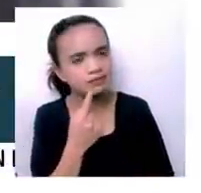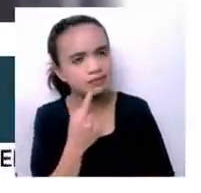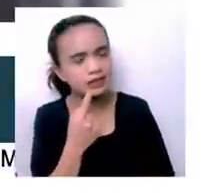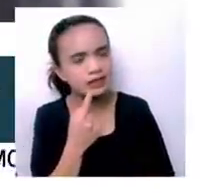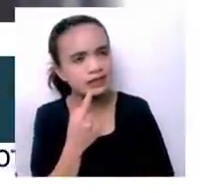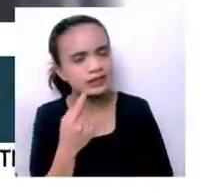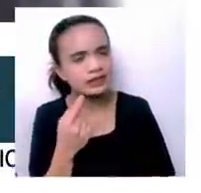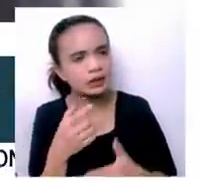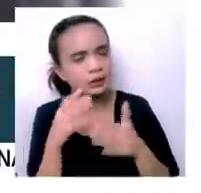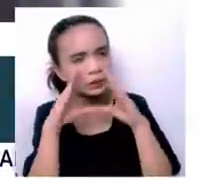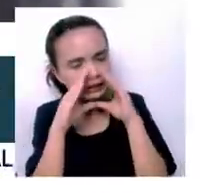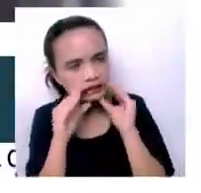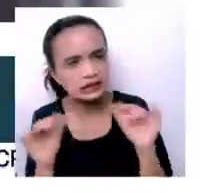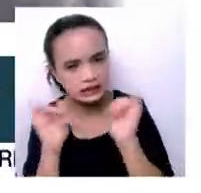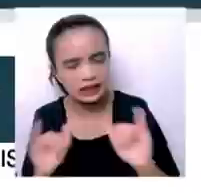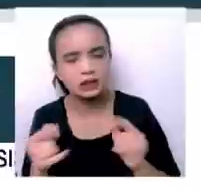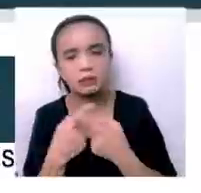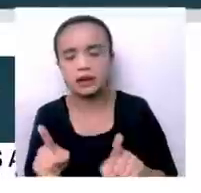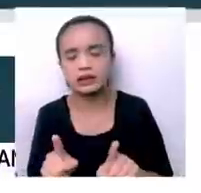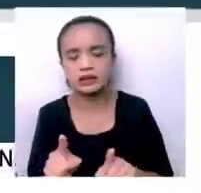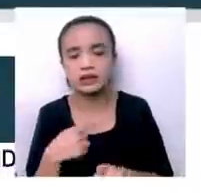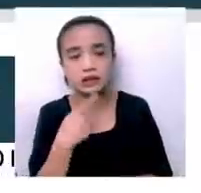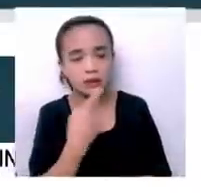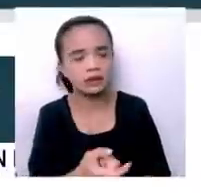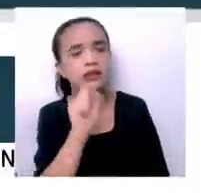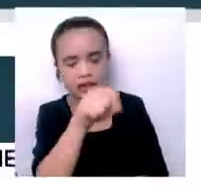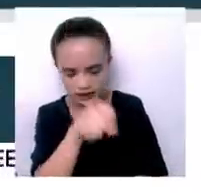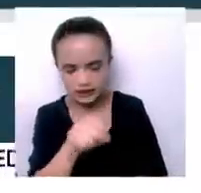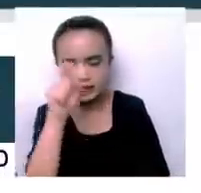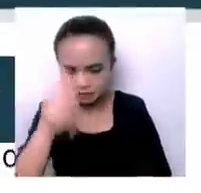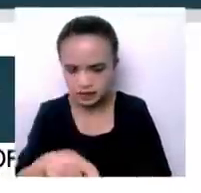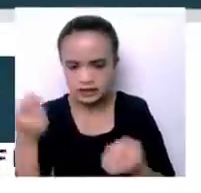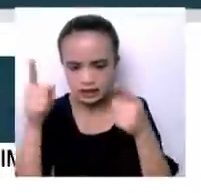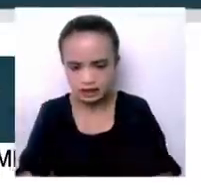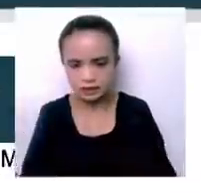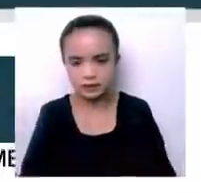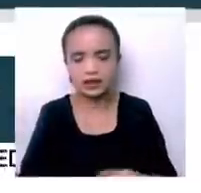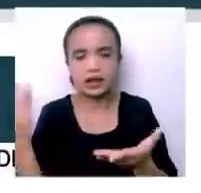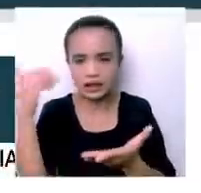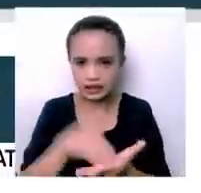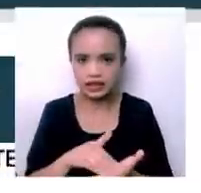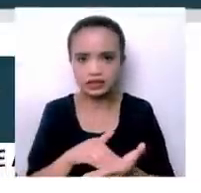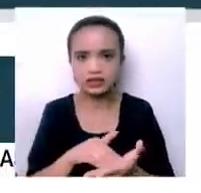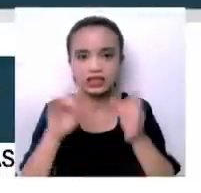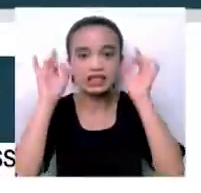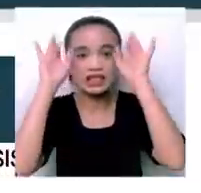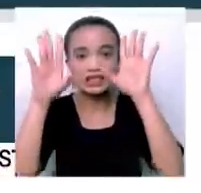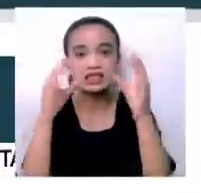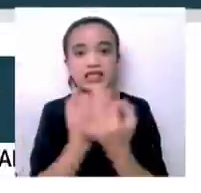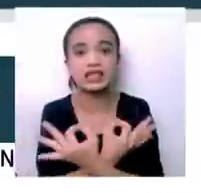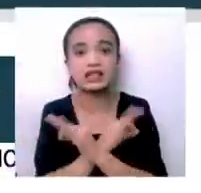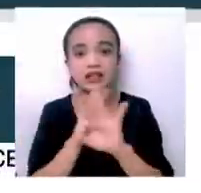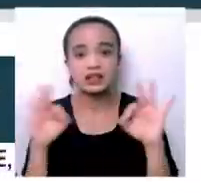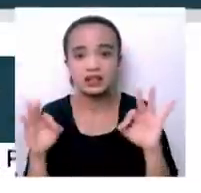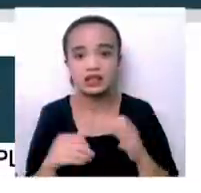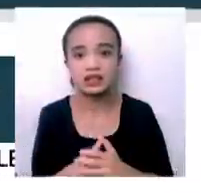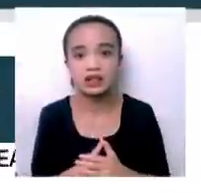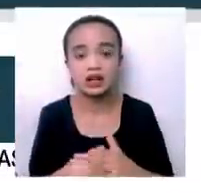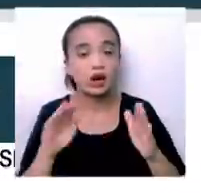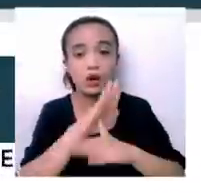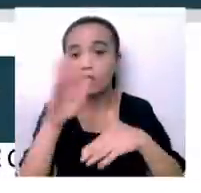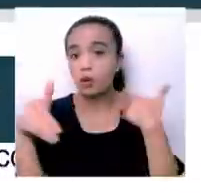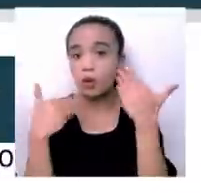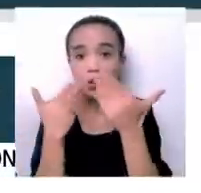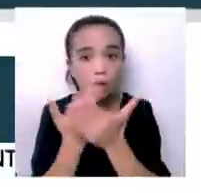but we said, yes, this has to happen. It is once again a threat to our democracy. Behind him are all the people who